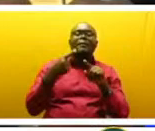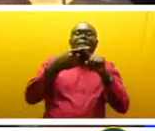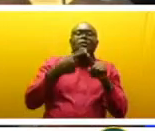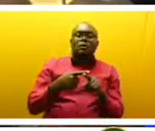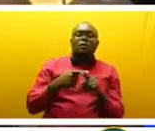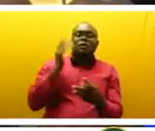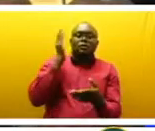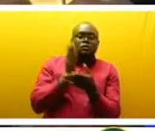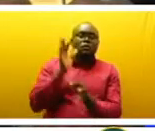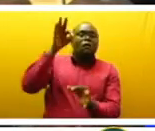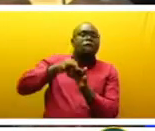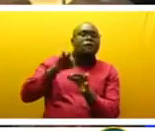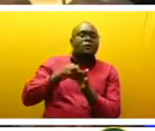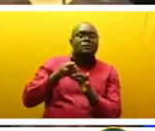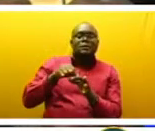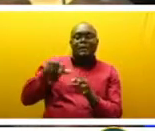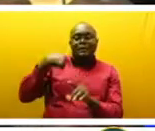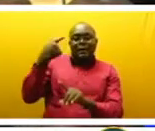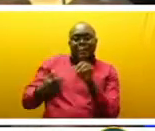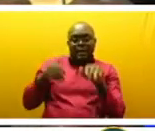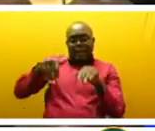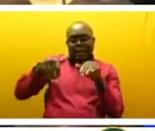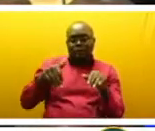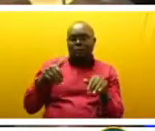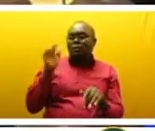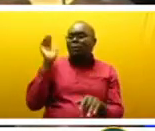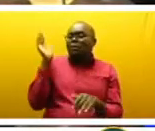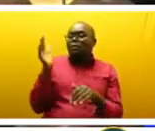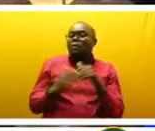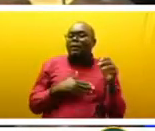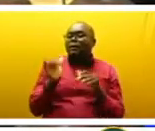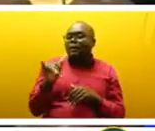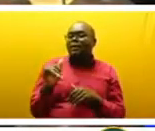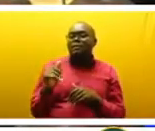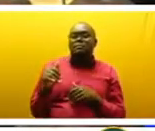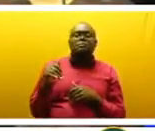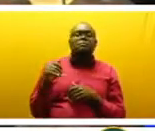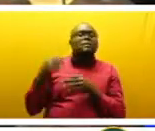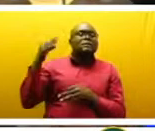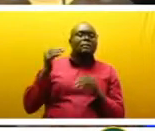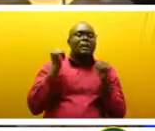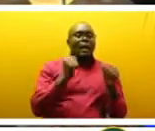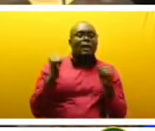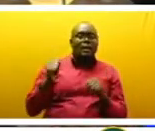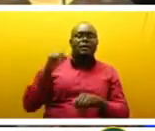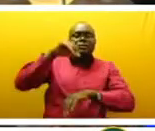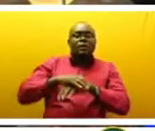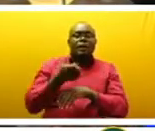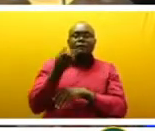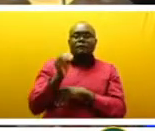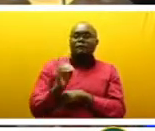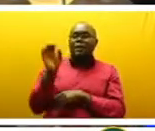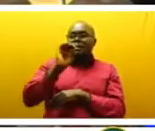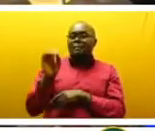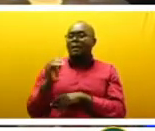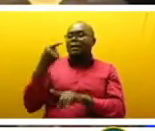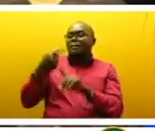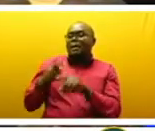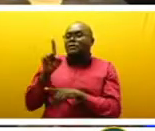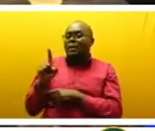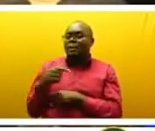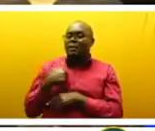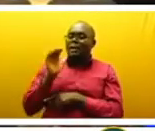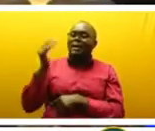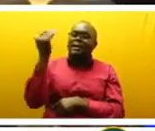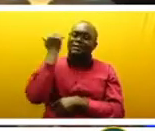votes that were cast in this election. And without that, you cannot determine whether we have a 50+1 threshold. And I ask the court to look very carefully. In